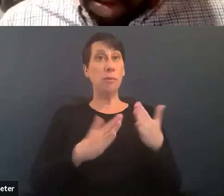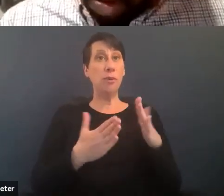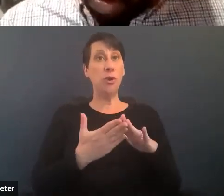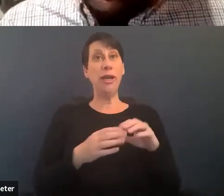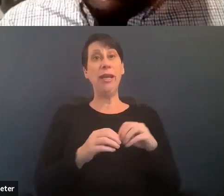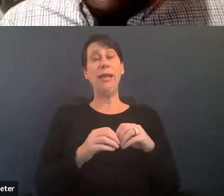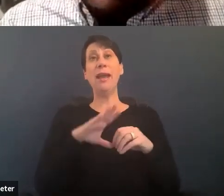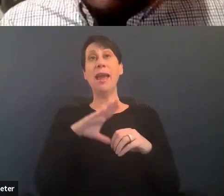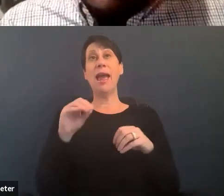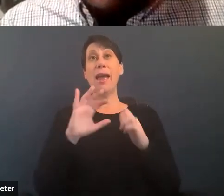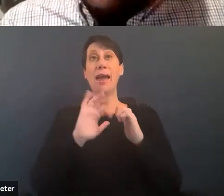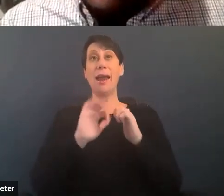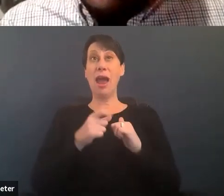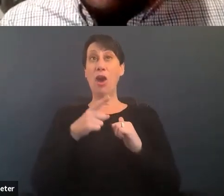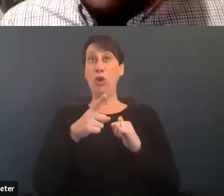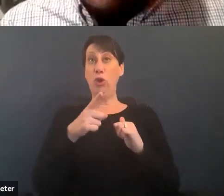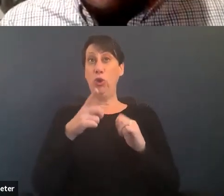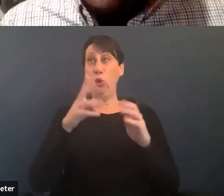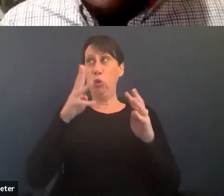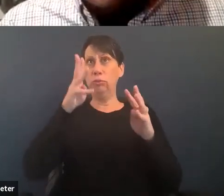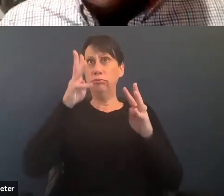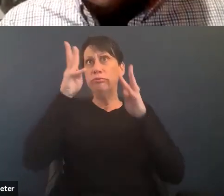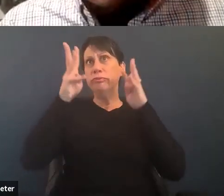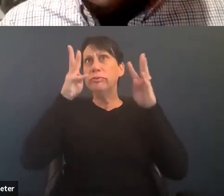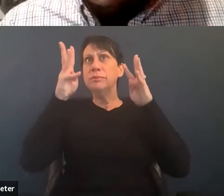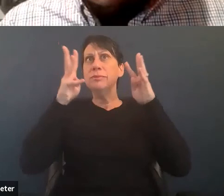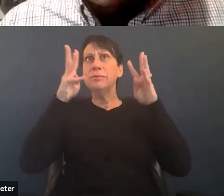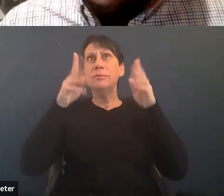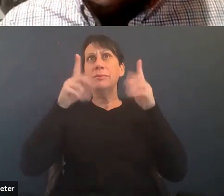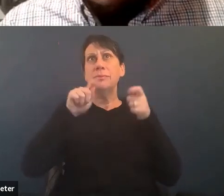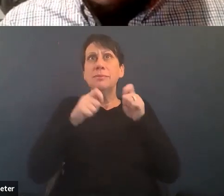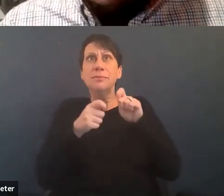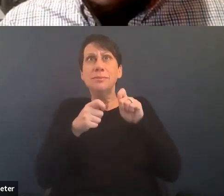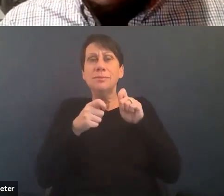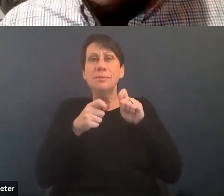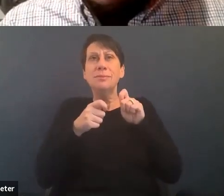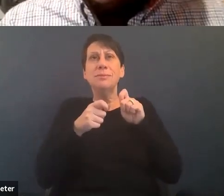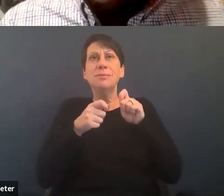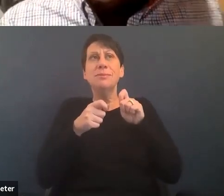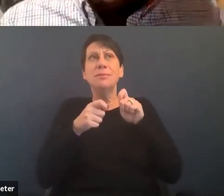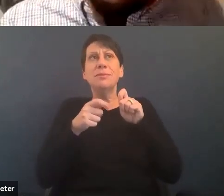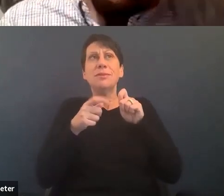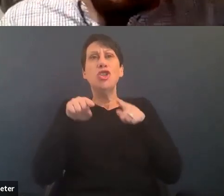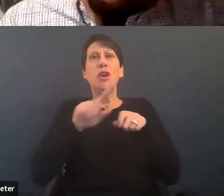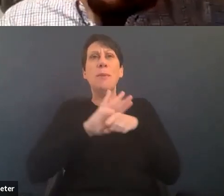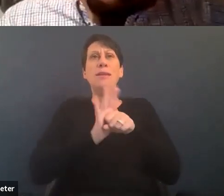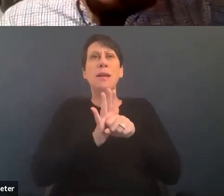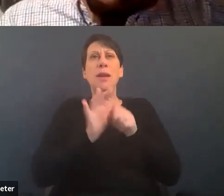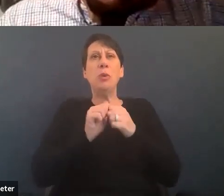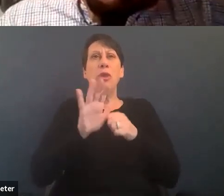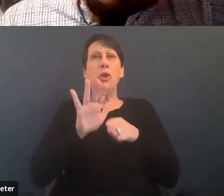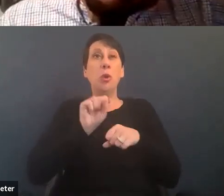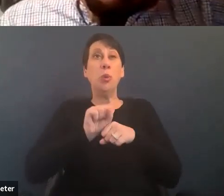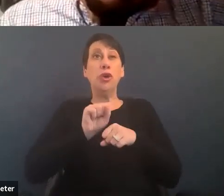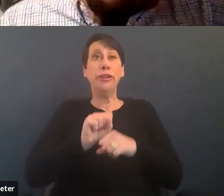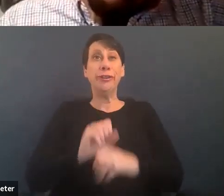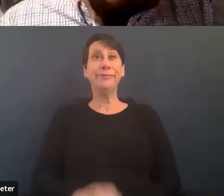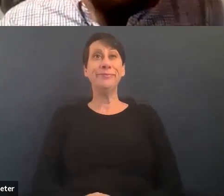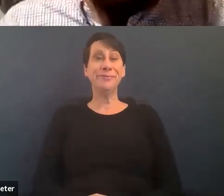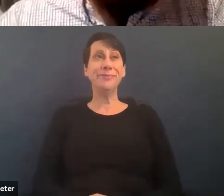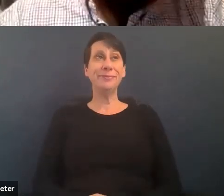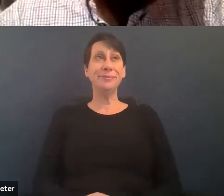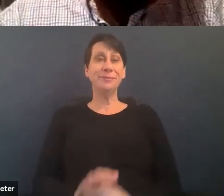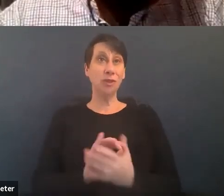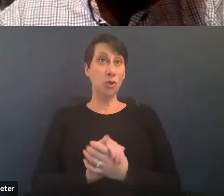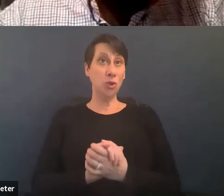how you've been creative with this work during this pandemic. And so, as we've said, kudos to you.